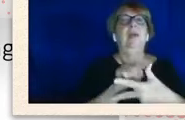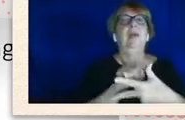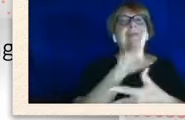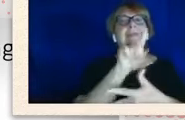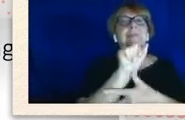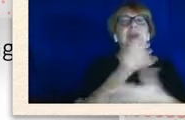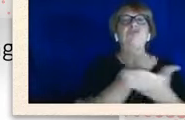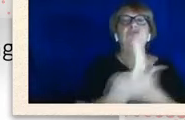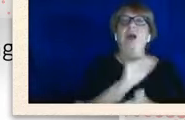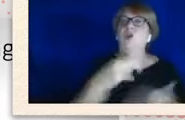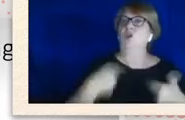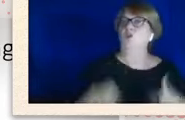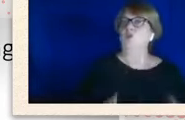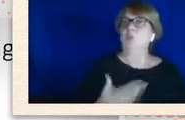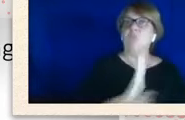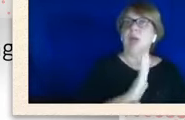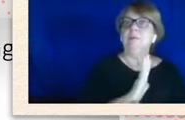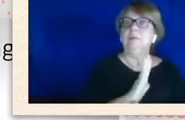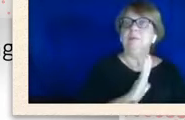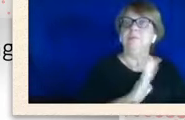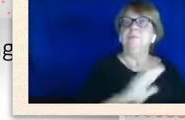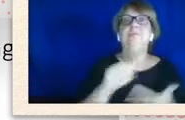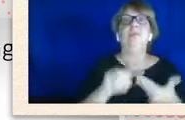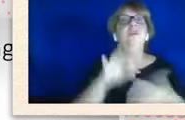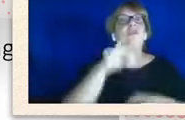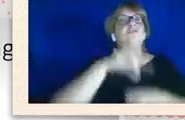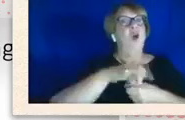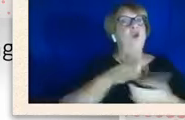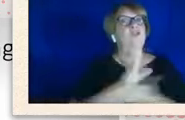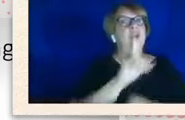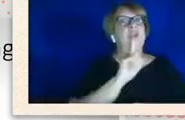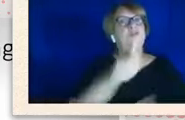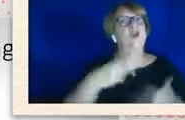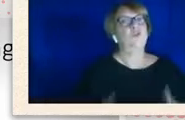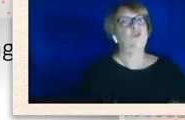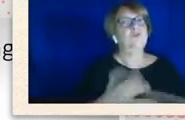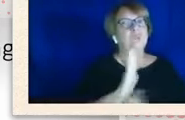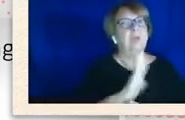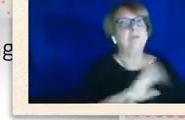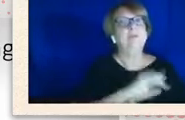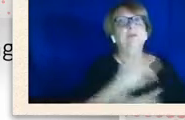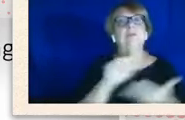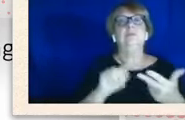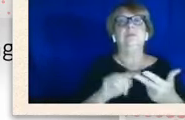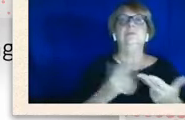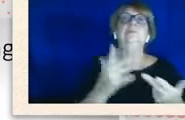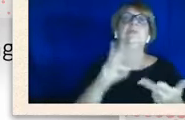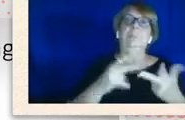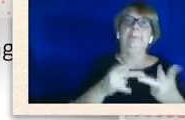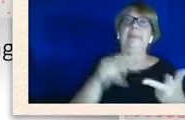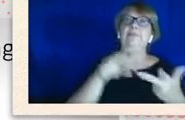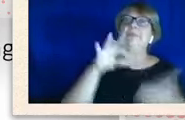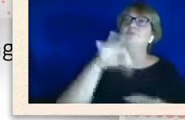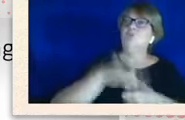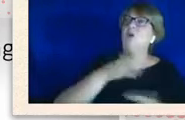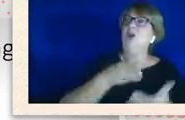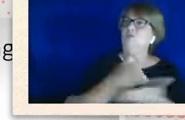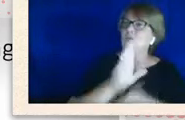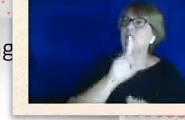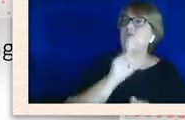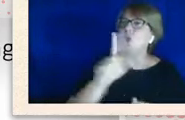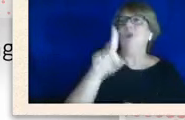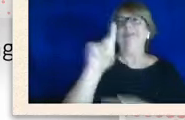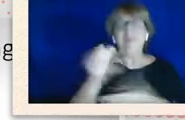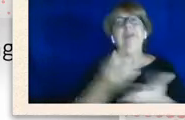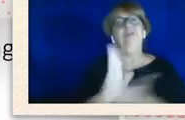human rights. Voting rights are human rights, and so therefore voting rights are disability rights. I